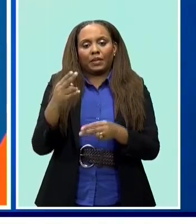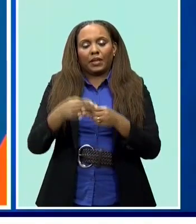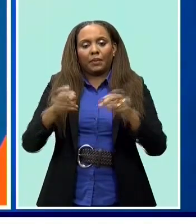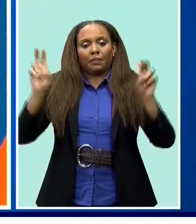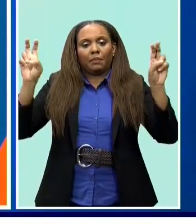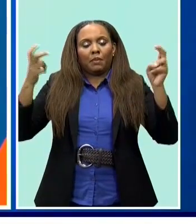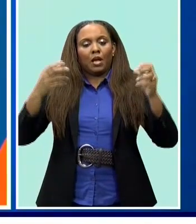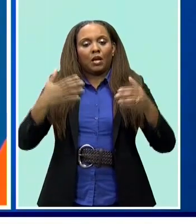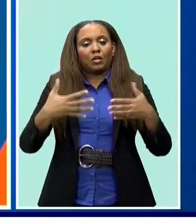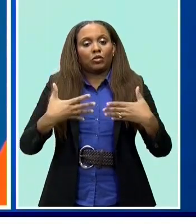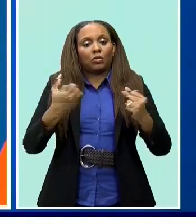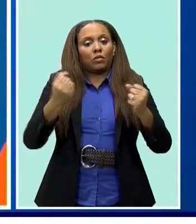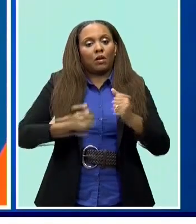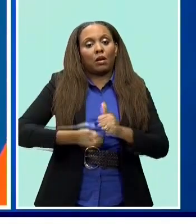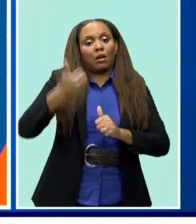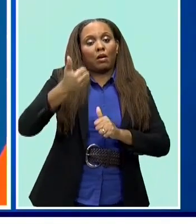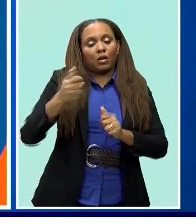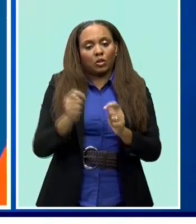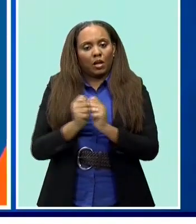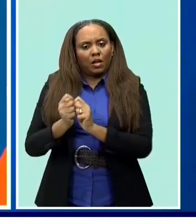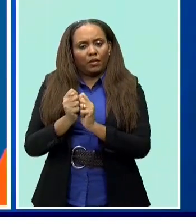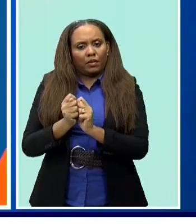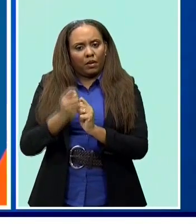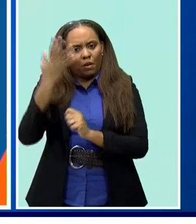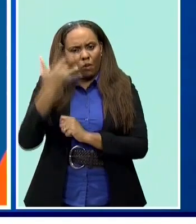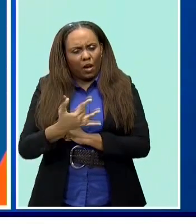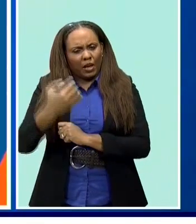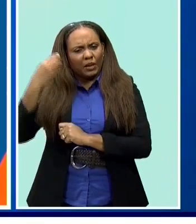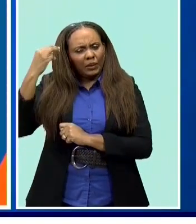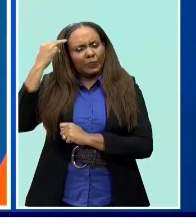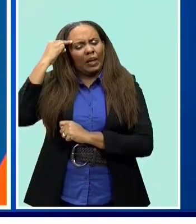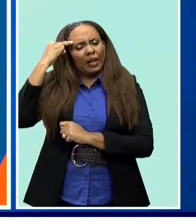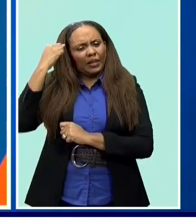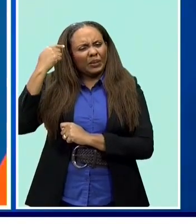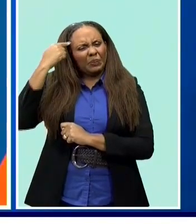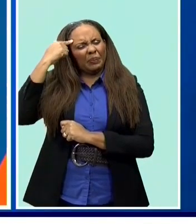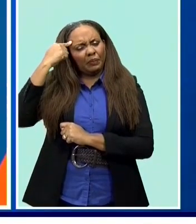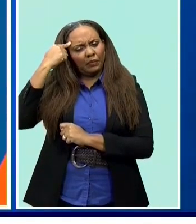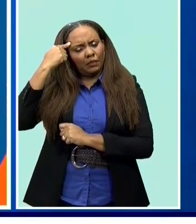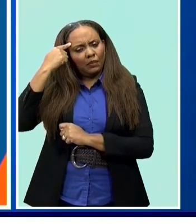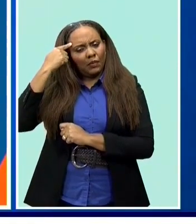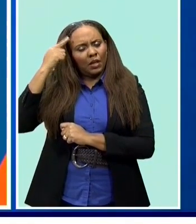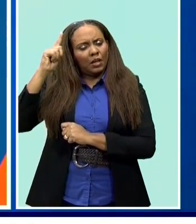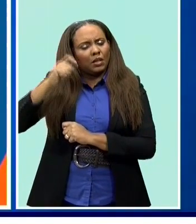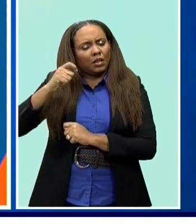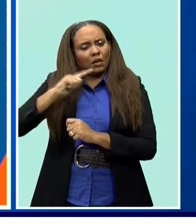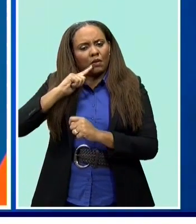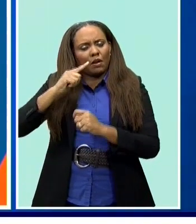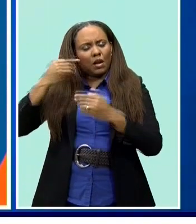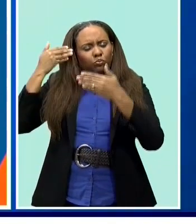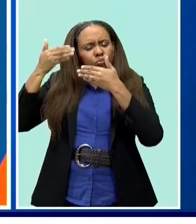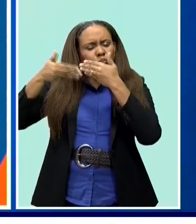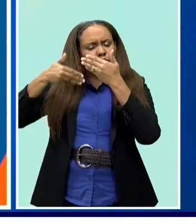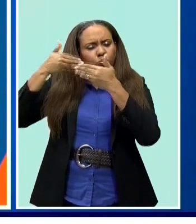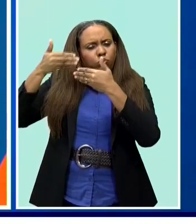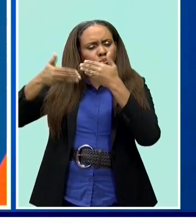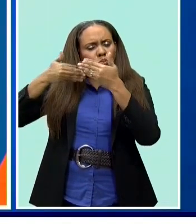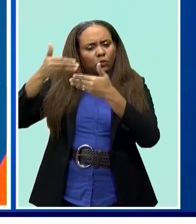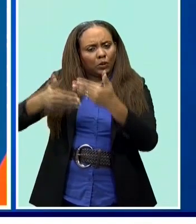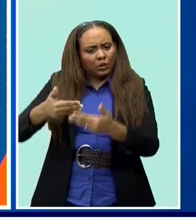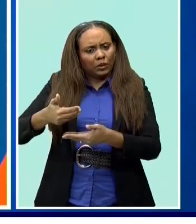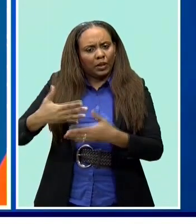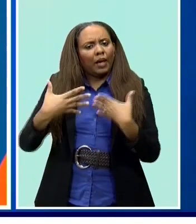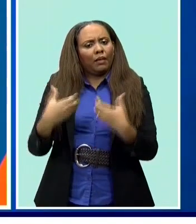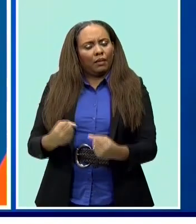Stronger Together to help build people's mental and psychosocial resilience to cope with the impacts of natural hazard events.